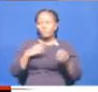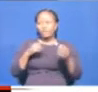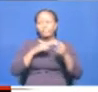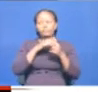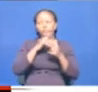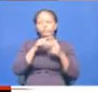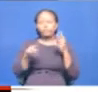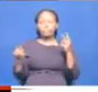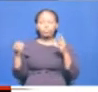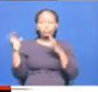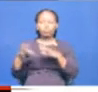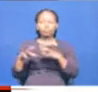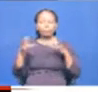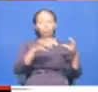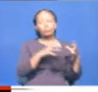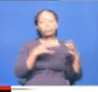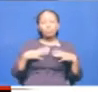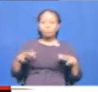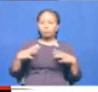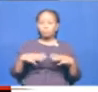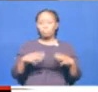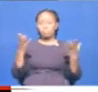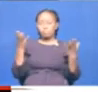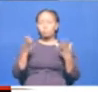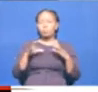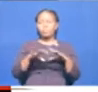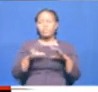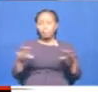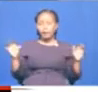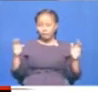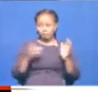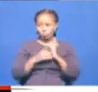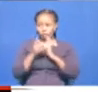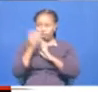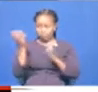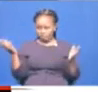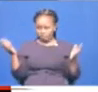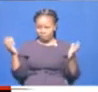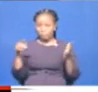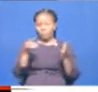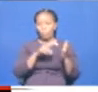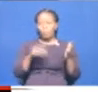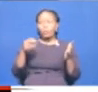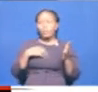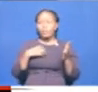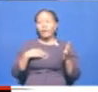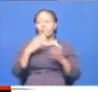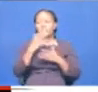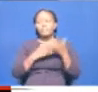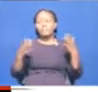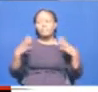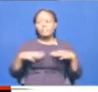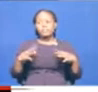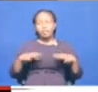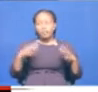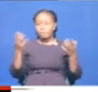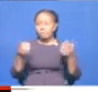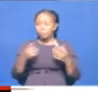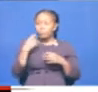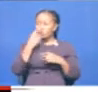our market. You definitely have people who are entrenched locally. So those of us who are local to this